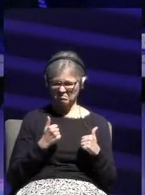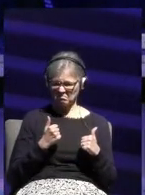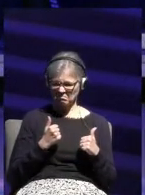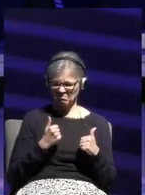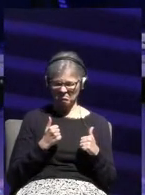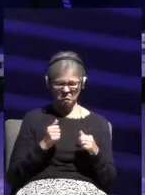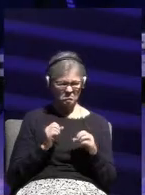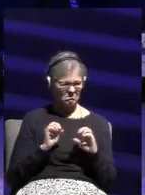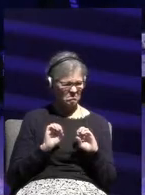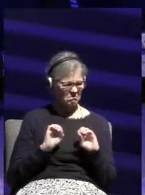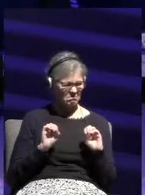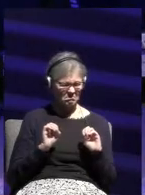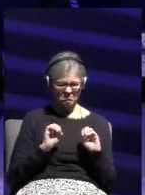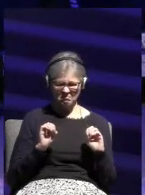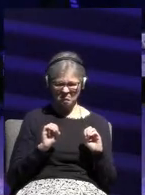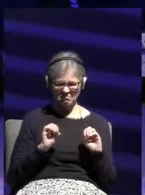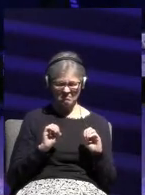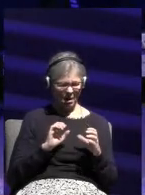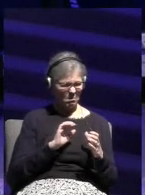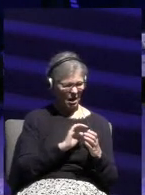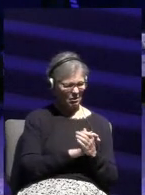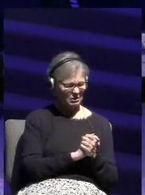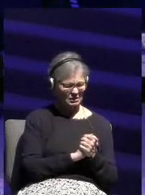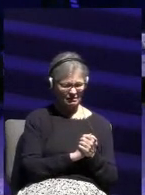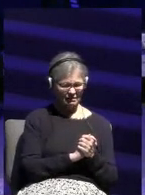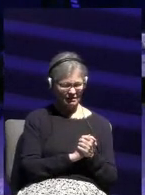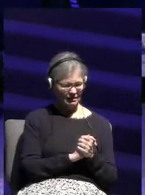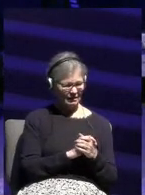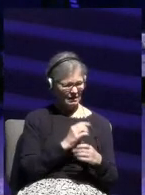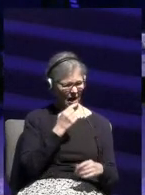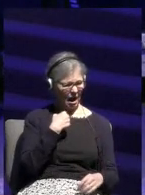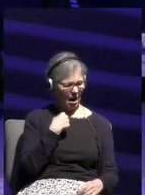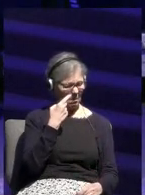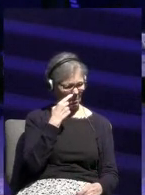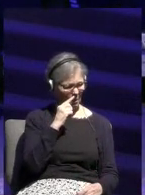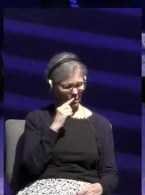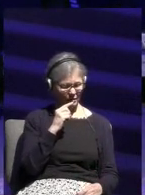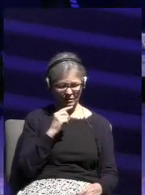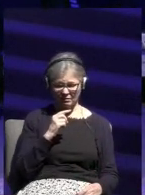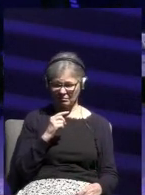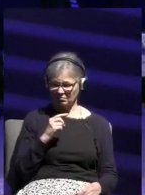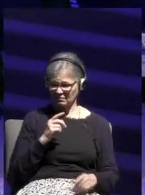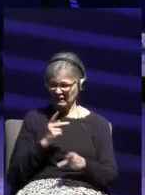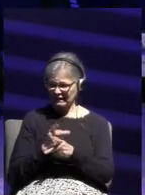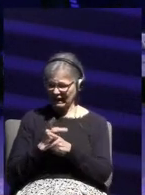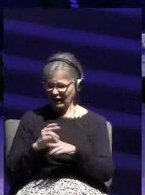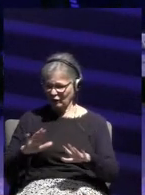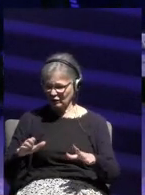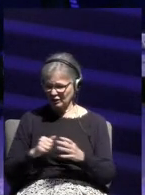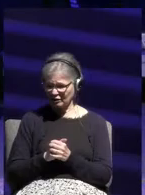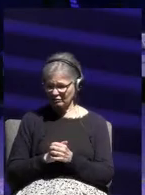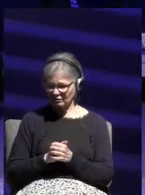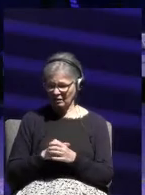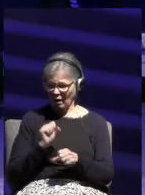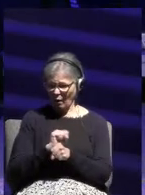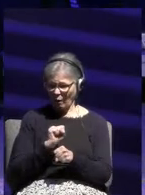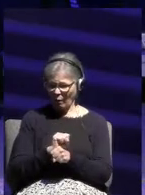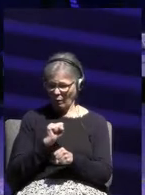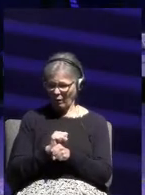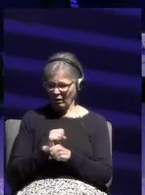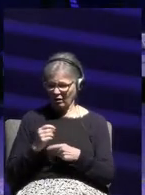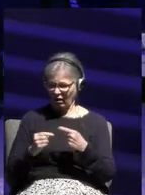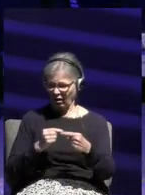I mean, is this really what marriage is? Is this really what parenting is? Is this really what working? Have I got to do this the rest of my